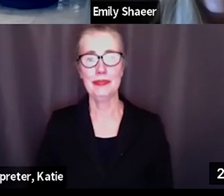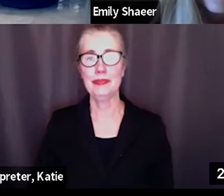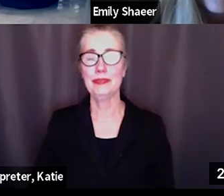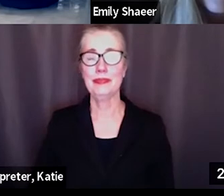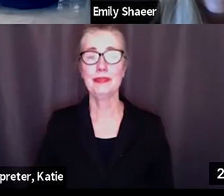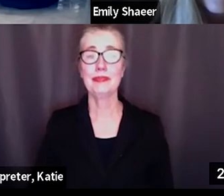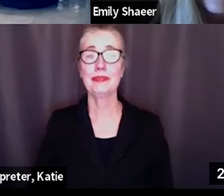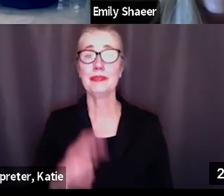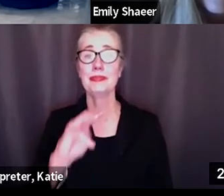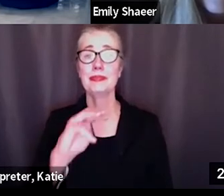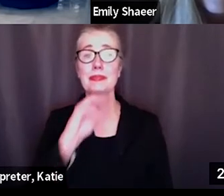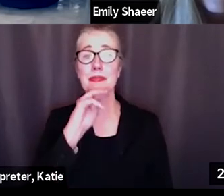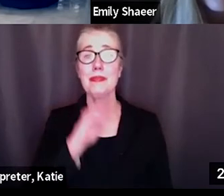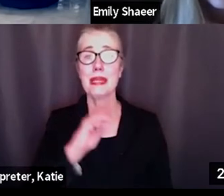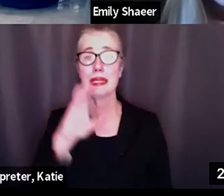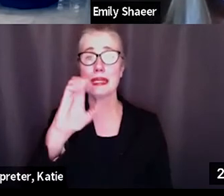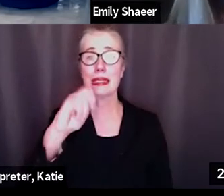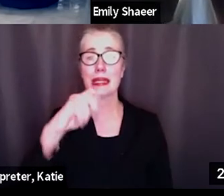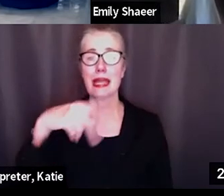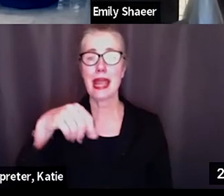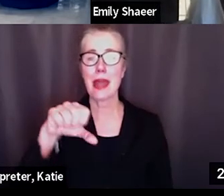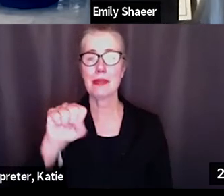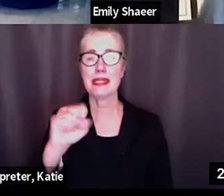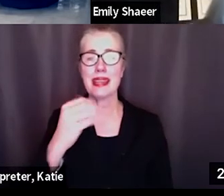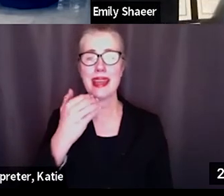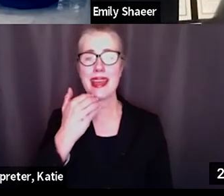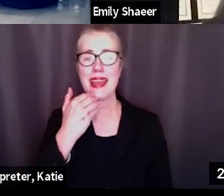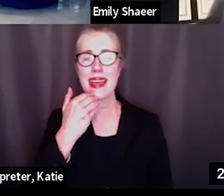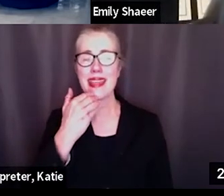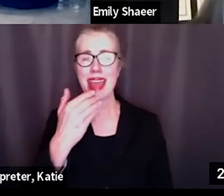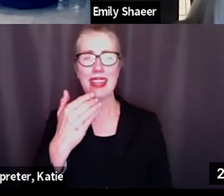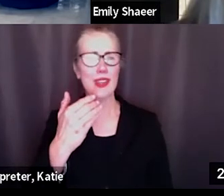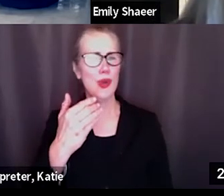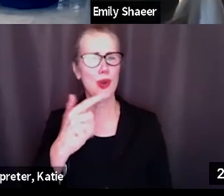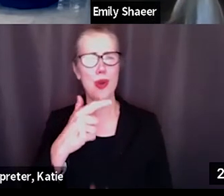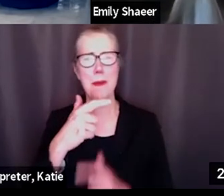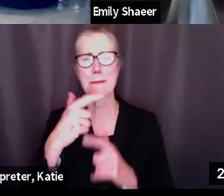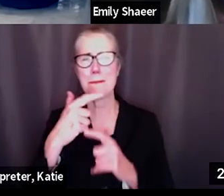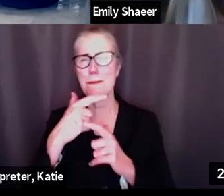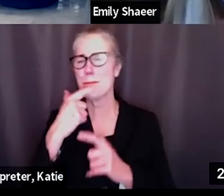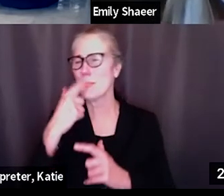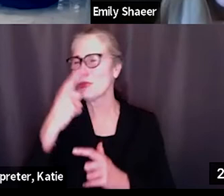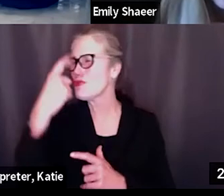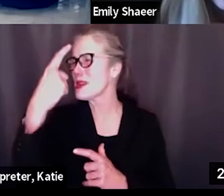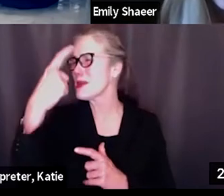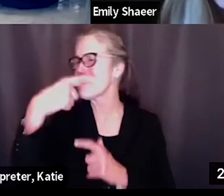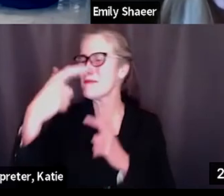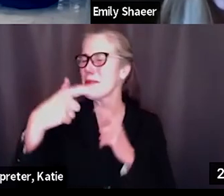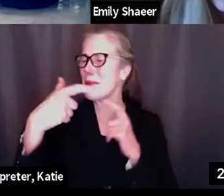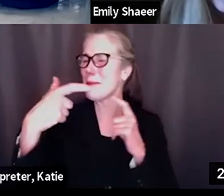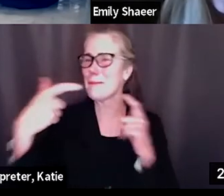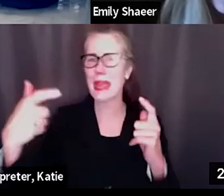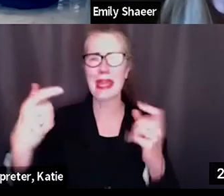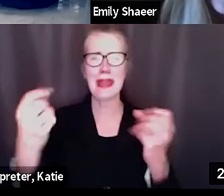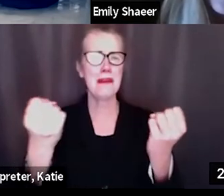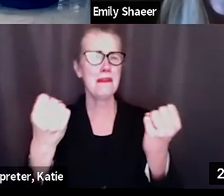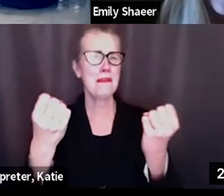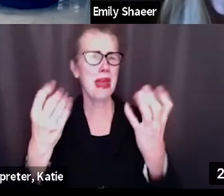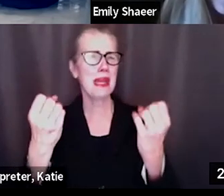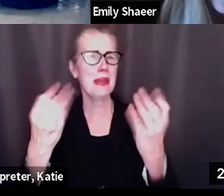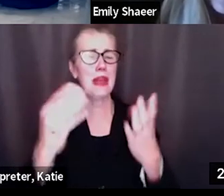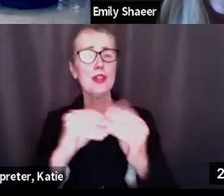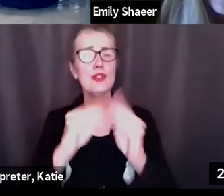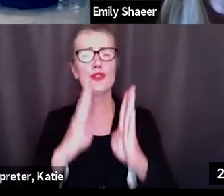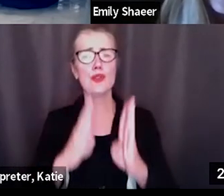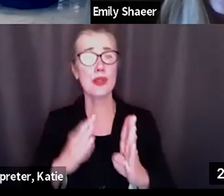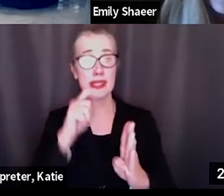miss capps thank you for dreaming big so that so many other students not just these students but generations of students